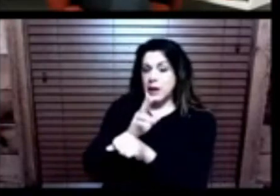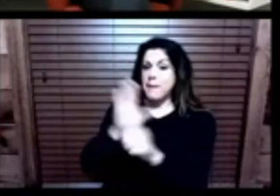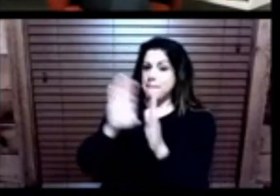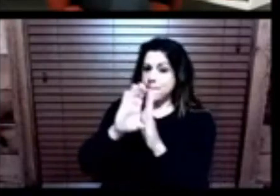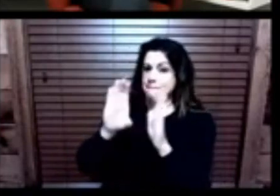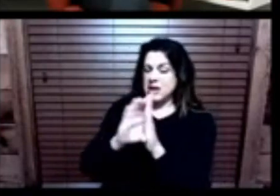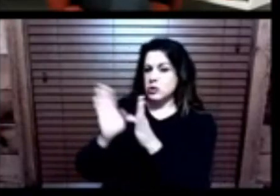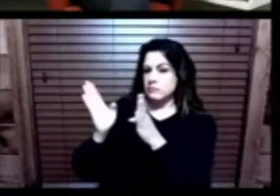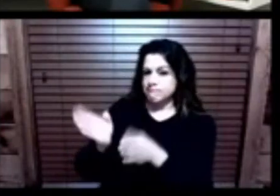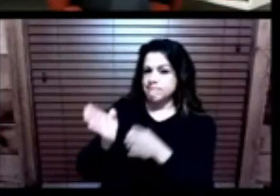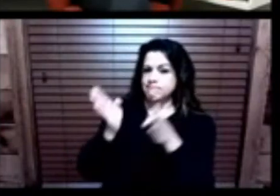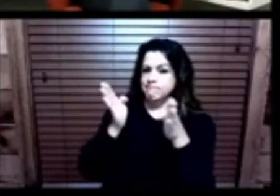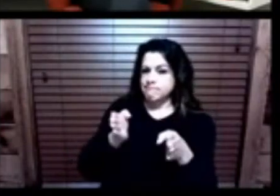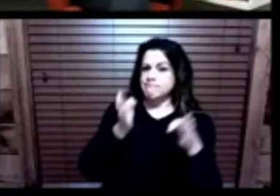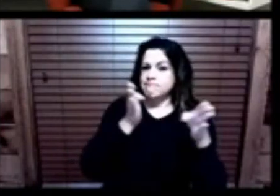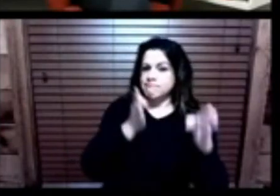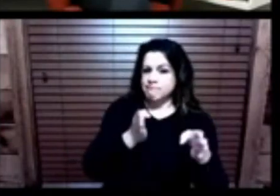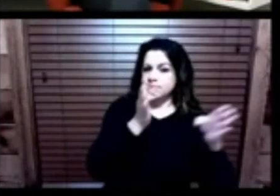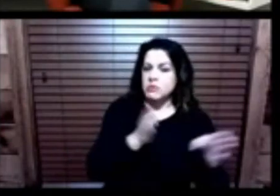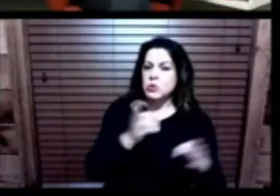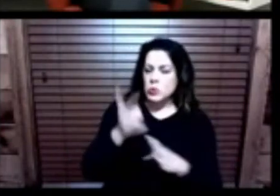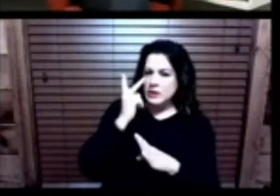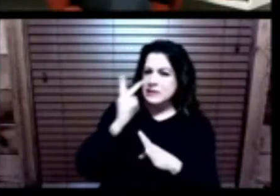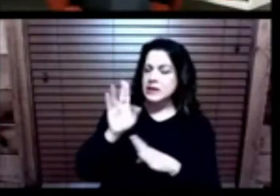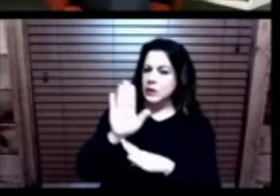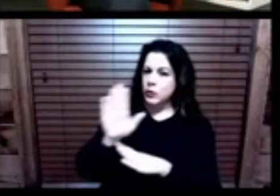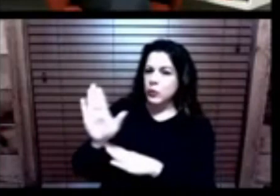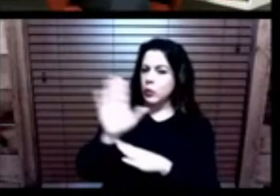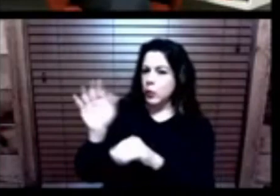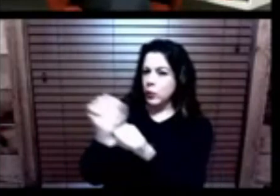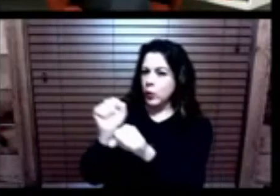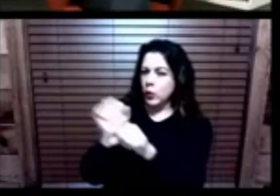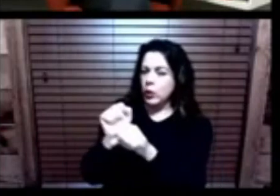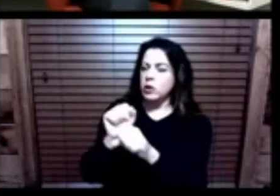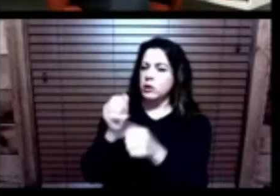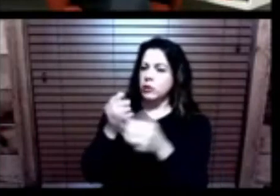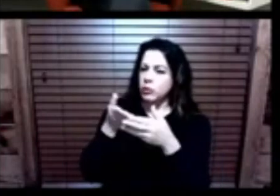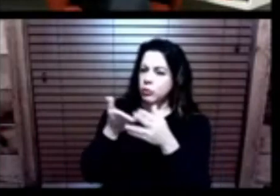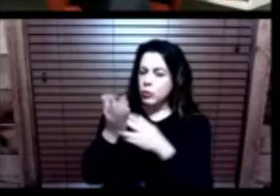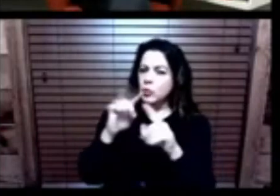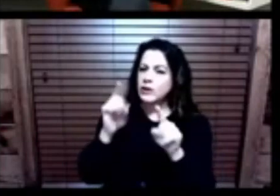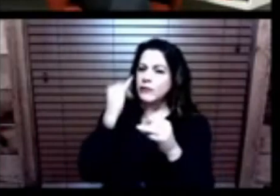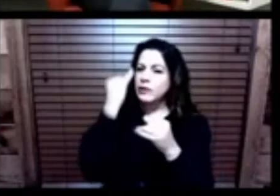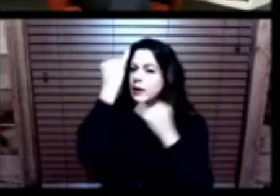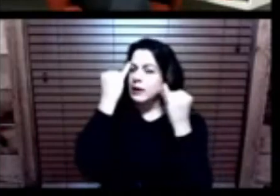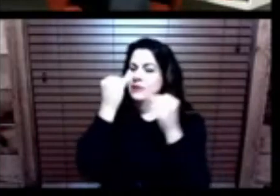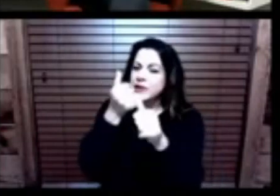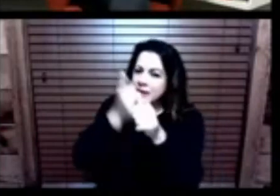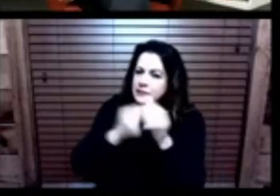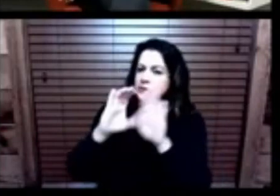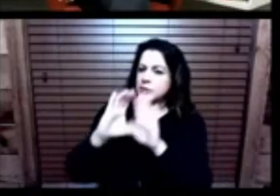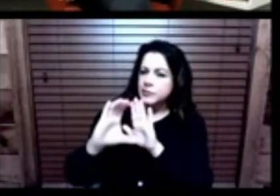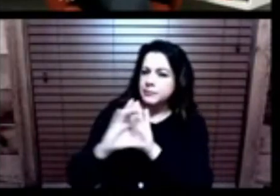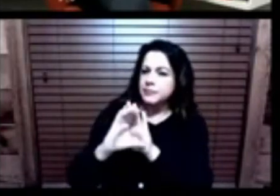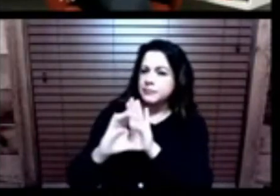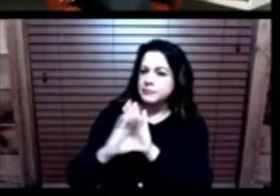really see the trajectory. You can see that you are working through different ideas in each one of these pieces. Let's go to the next